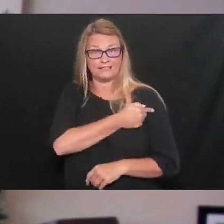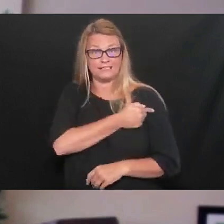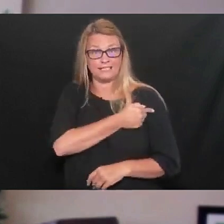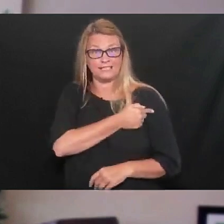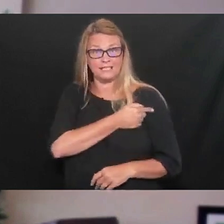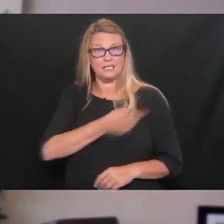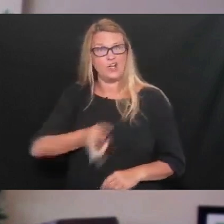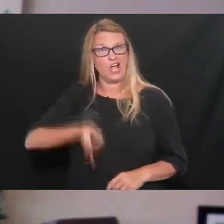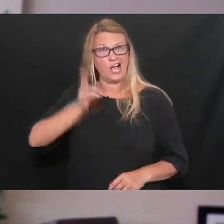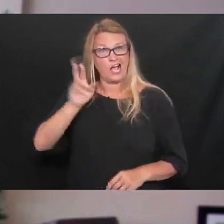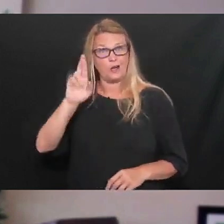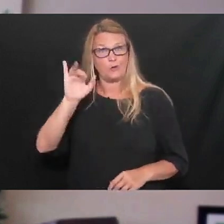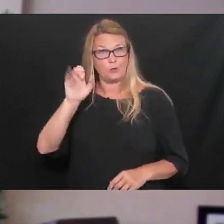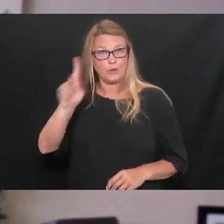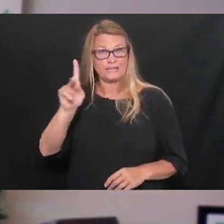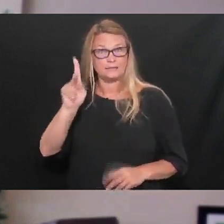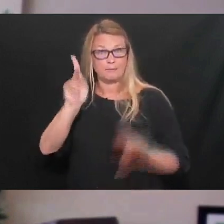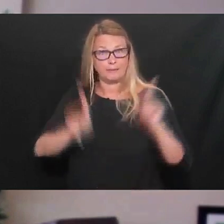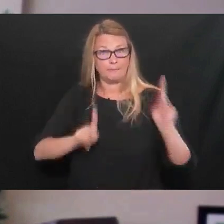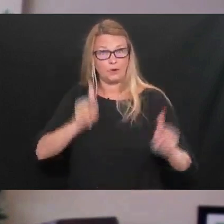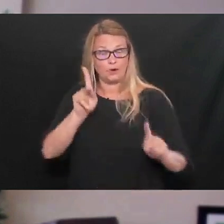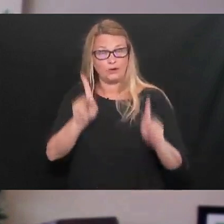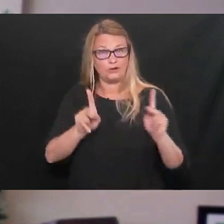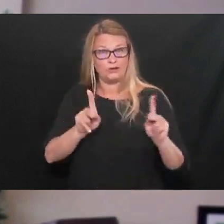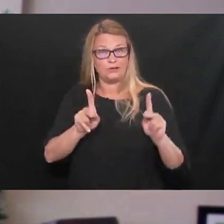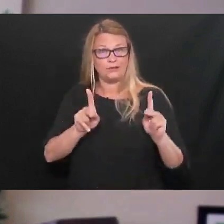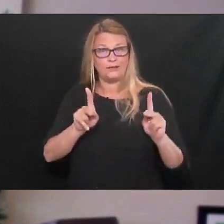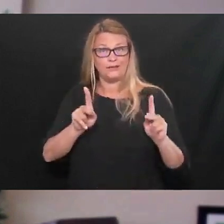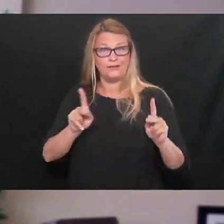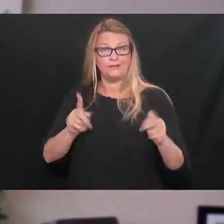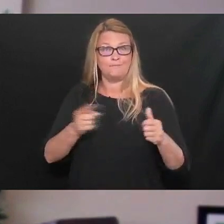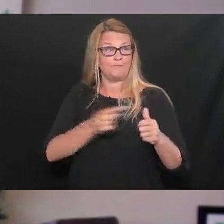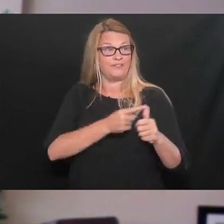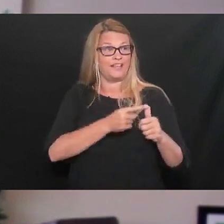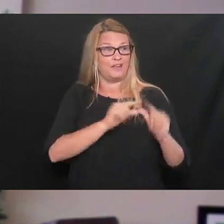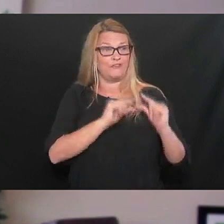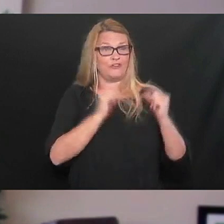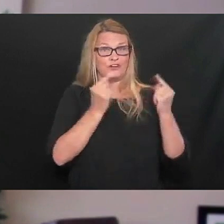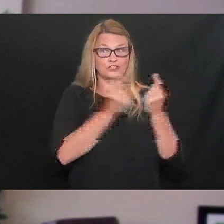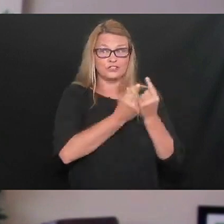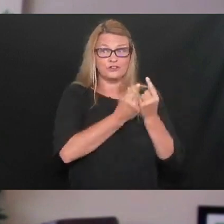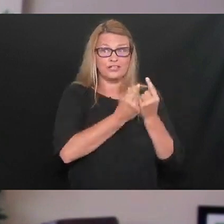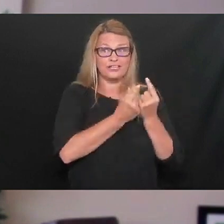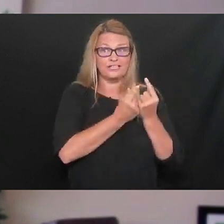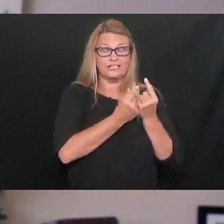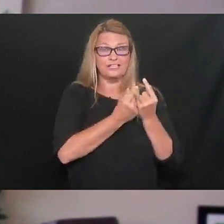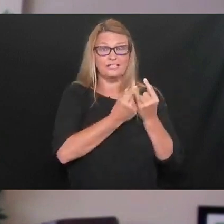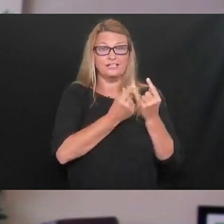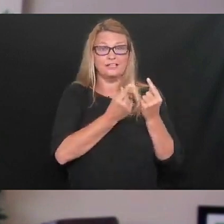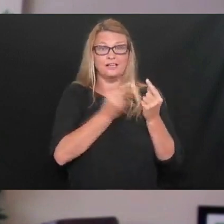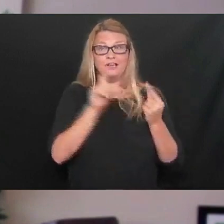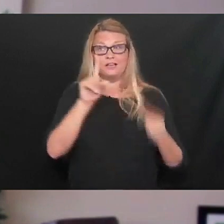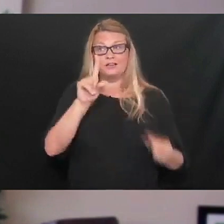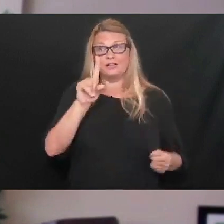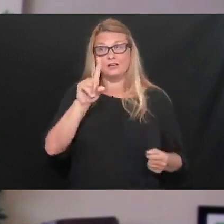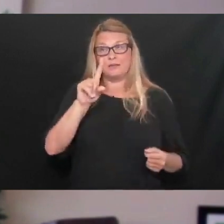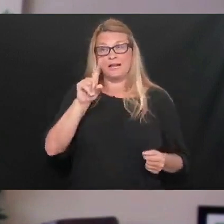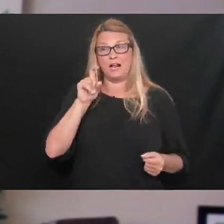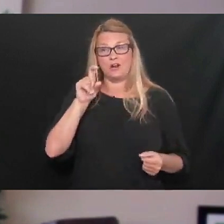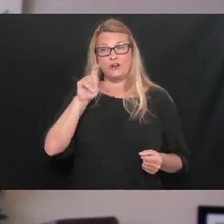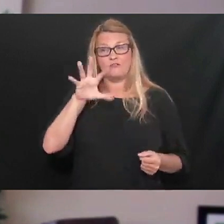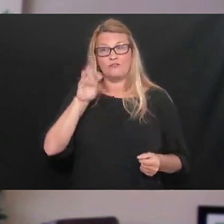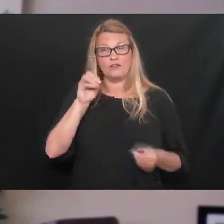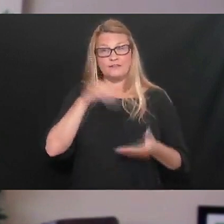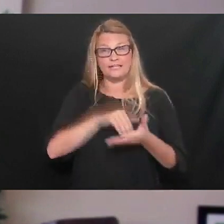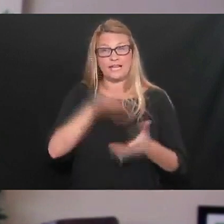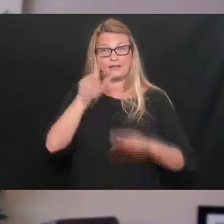really highly vulnerable people, looking at that first group that got vaccinated who are over 60, which is about 150,000